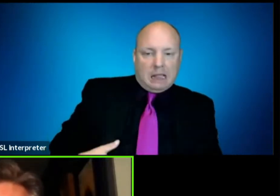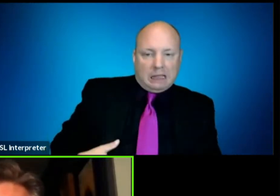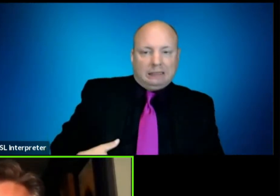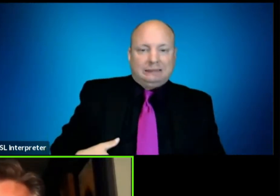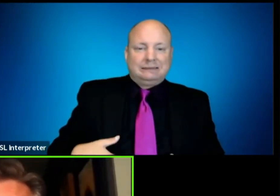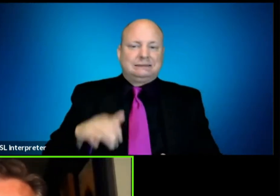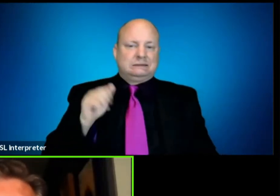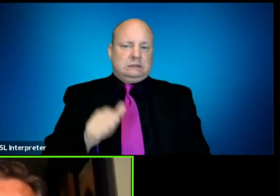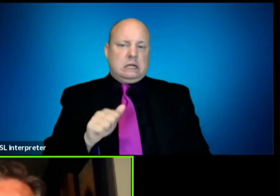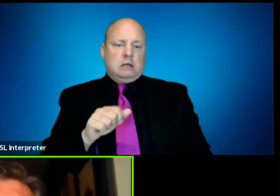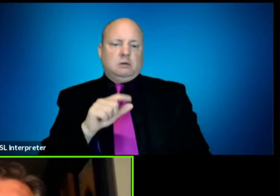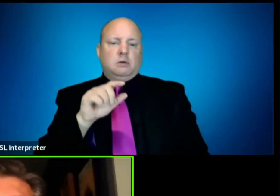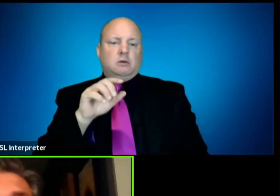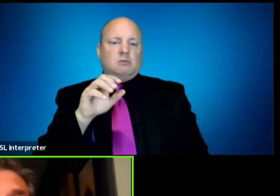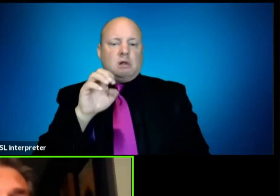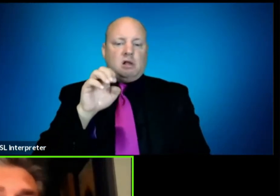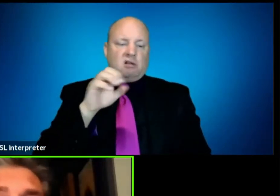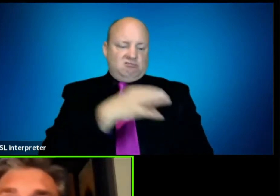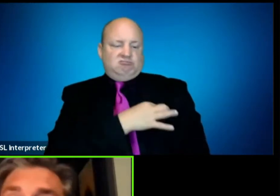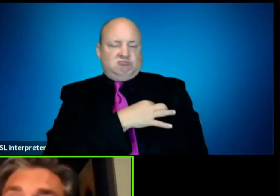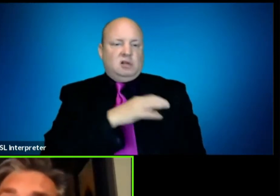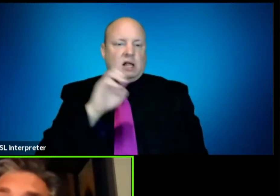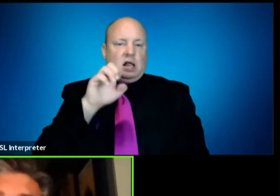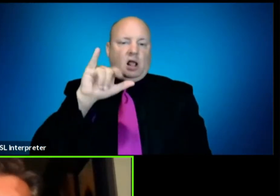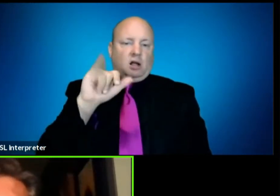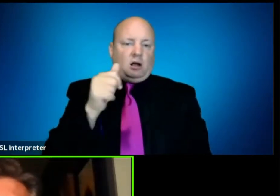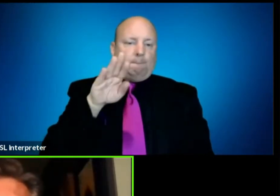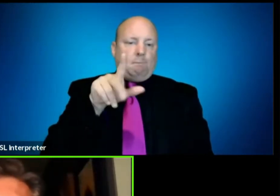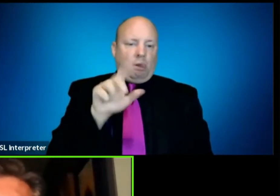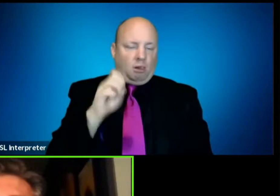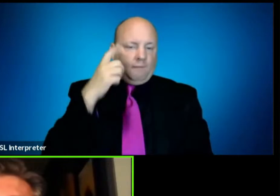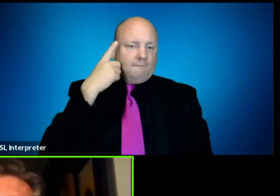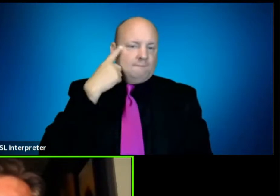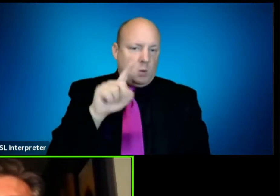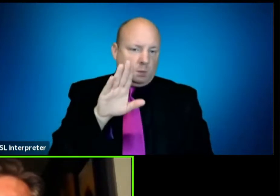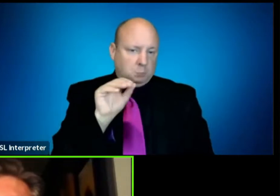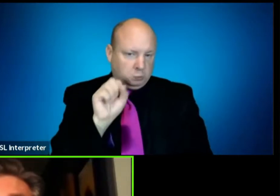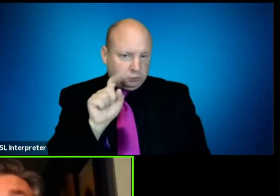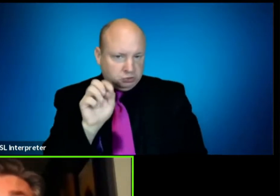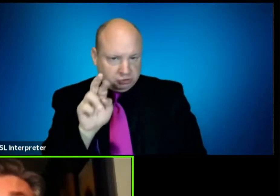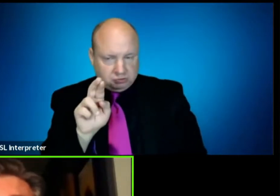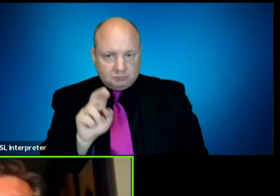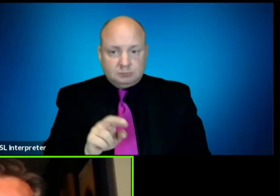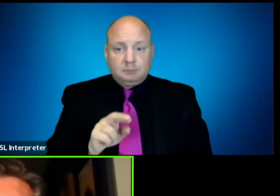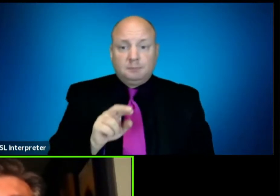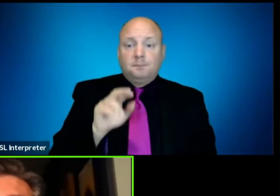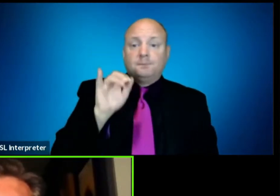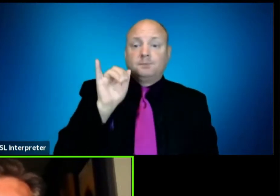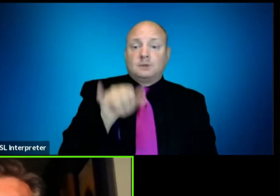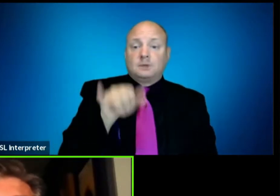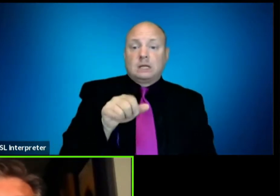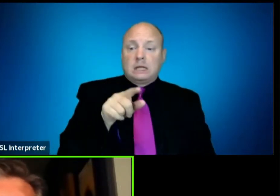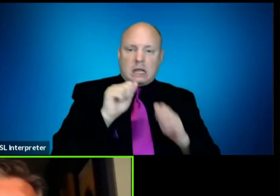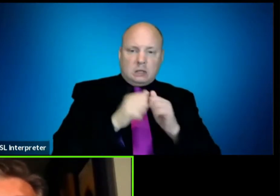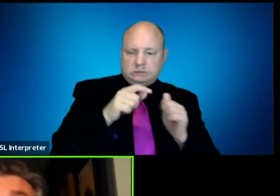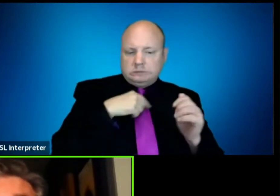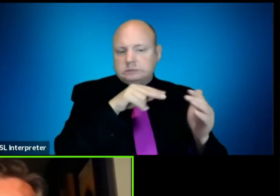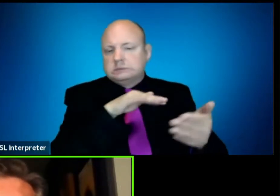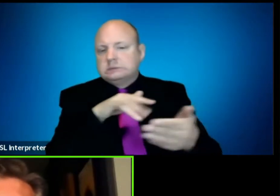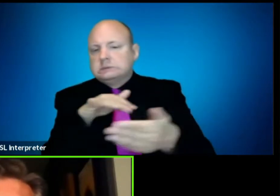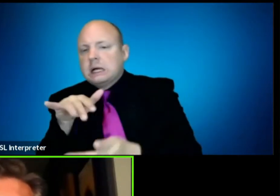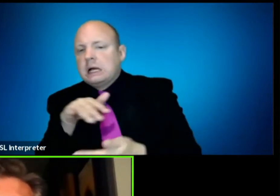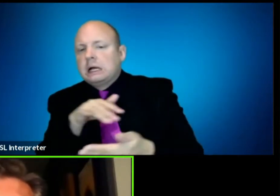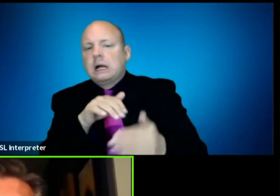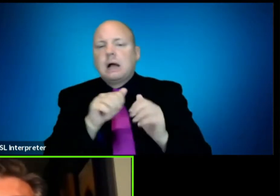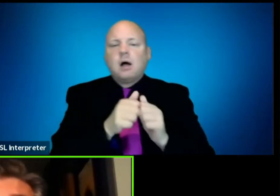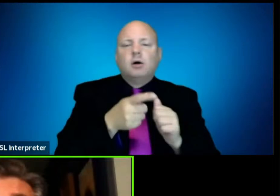third vaccine, a third dose of vaccine. And what we've seen in studies is that allows their immune system to mount